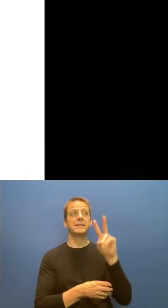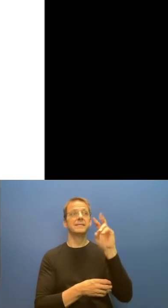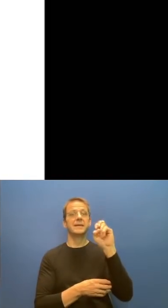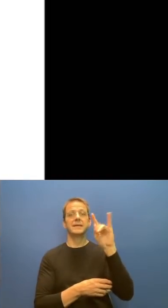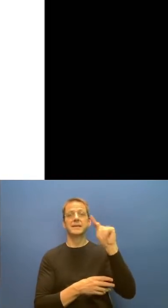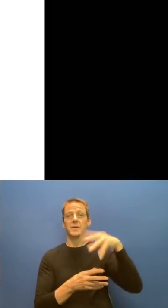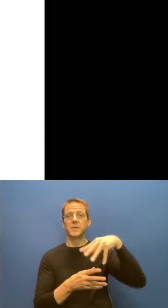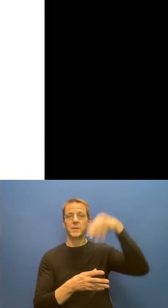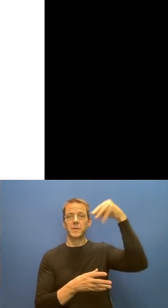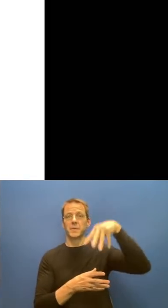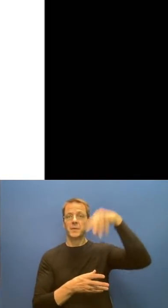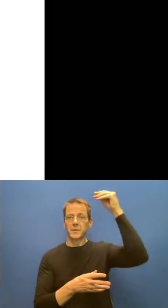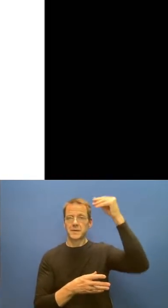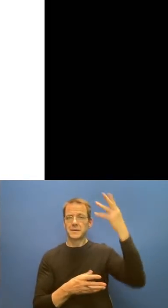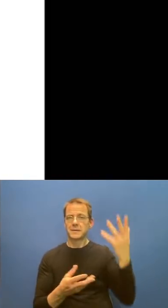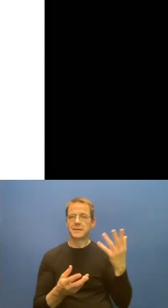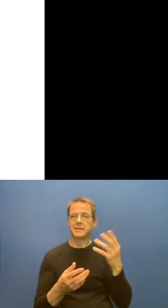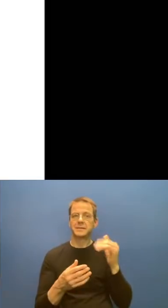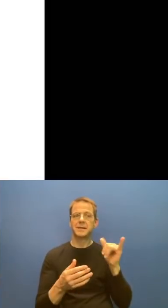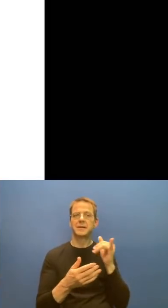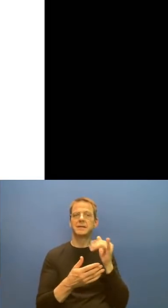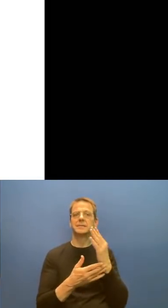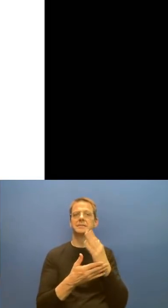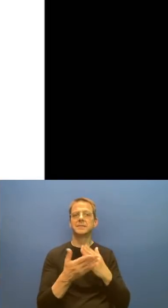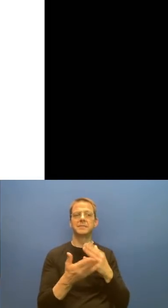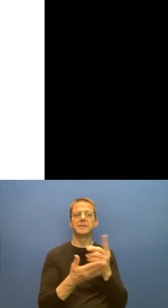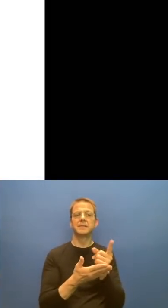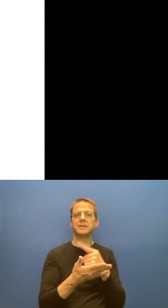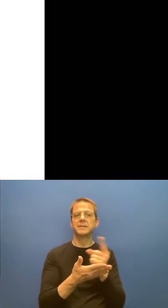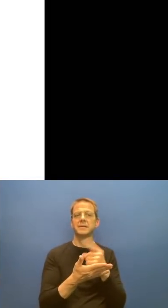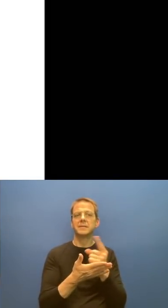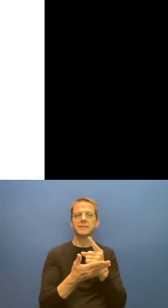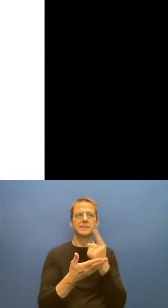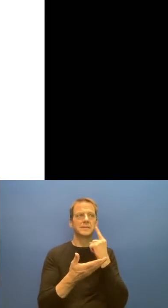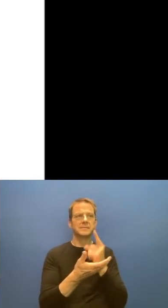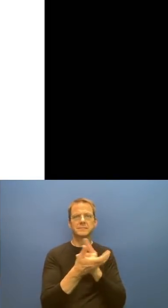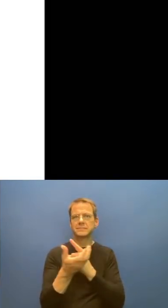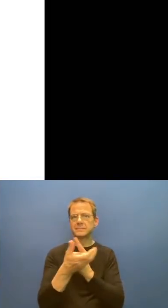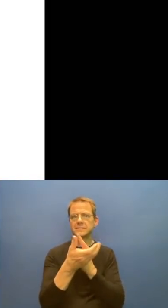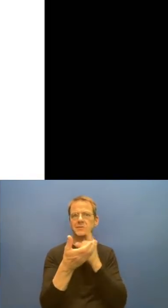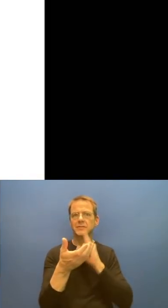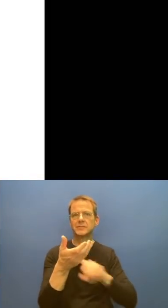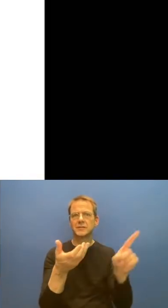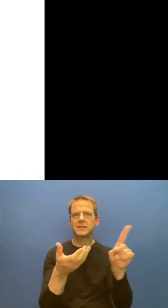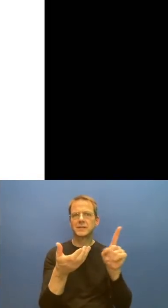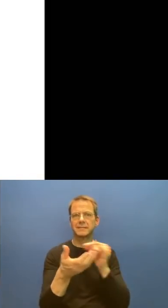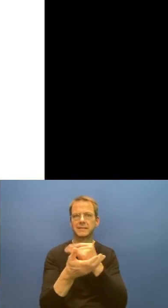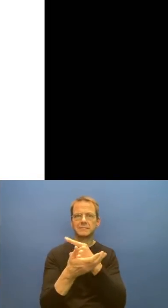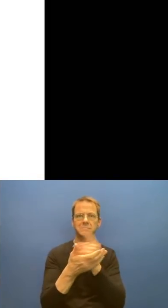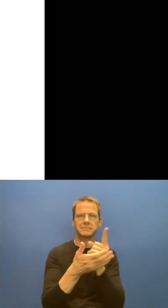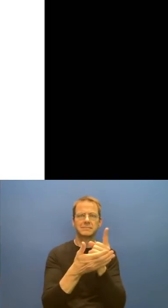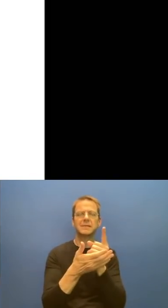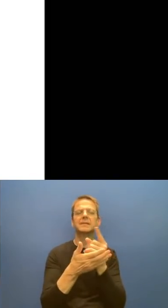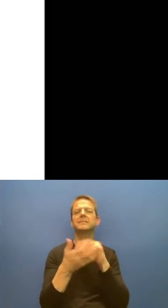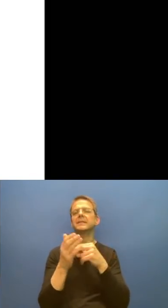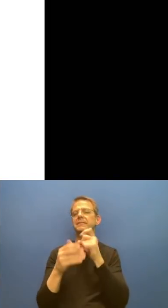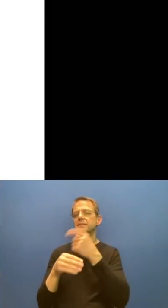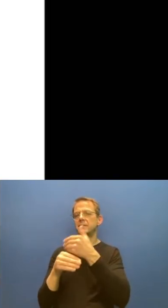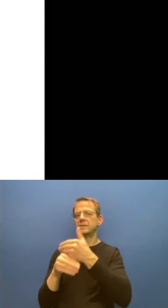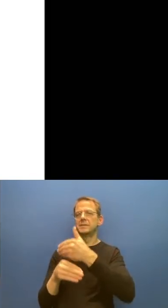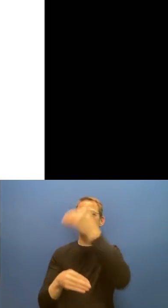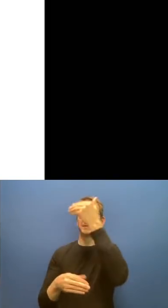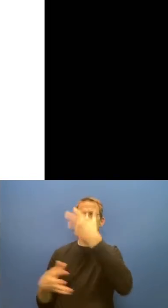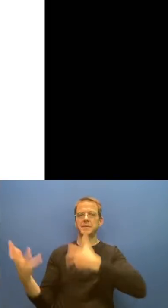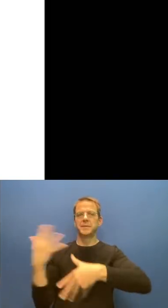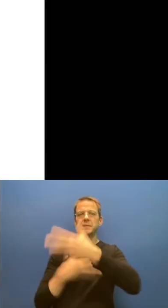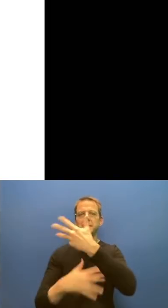window. We can filtrate air using portable HEPA air purifiers and use as good masks as we